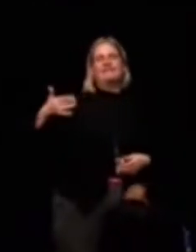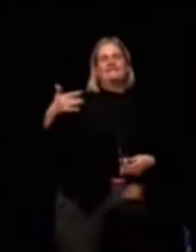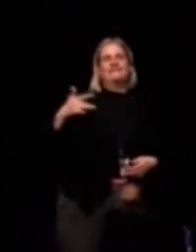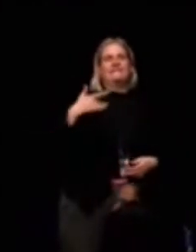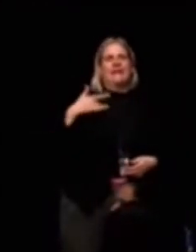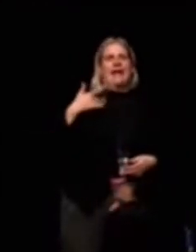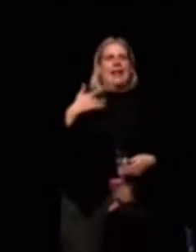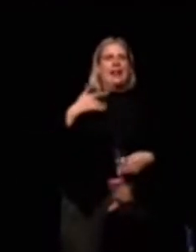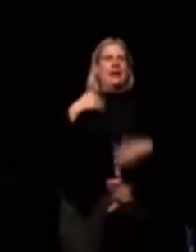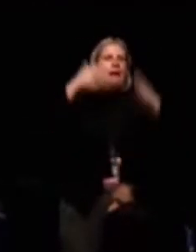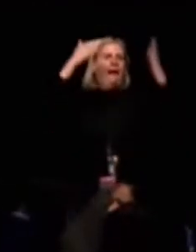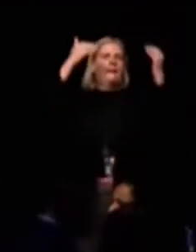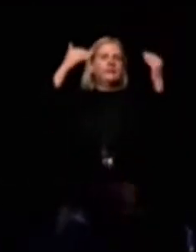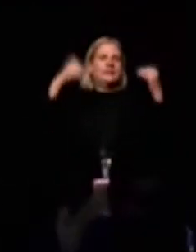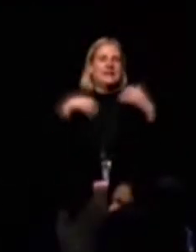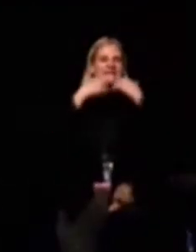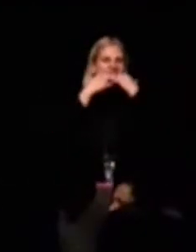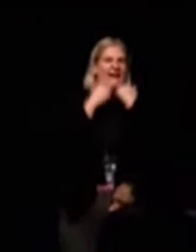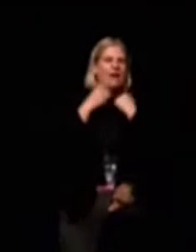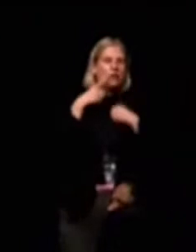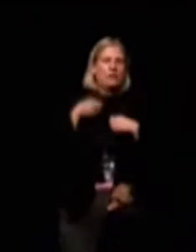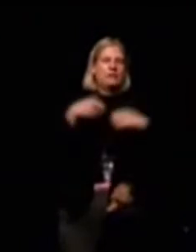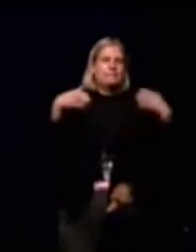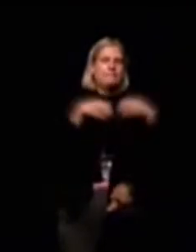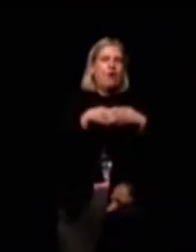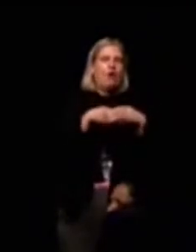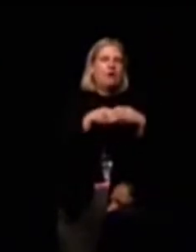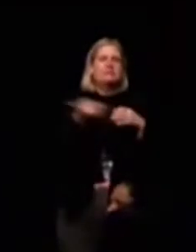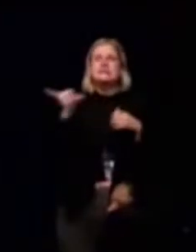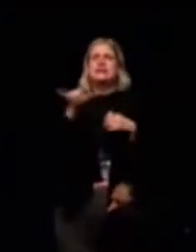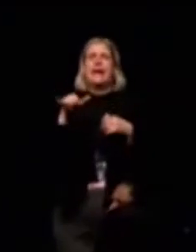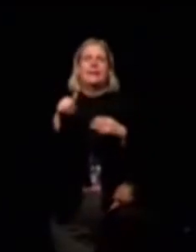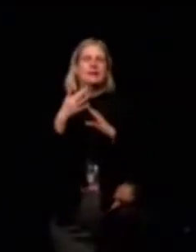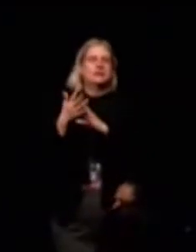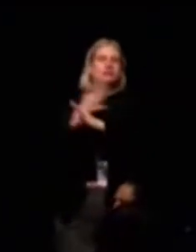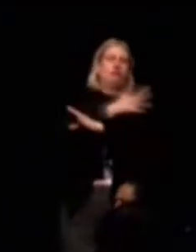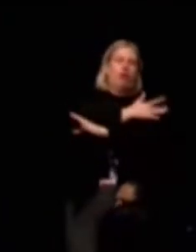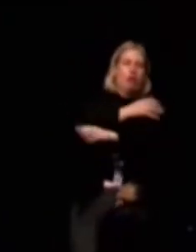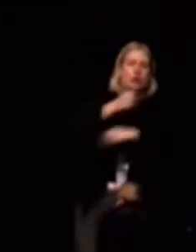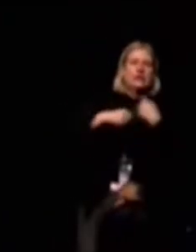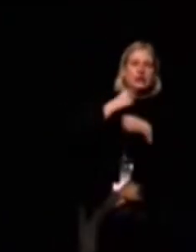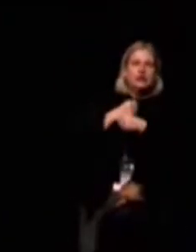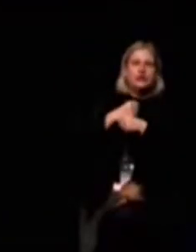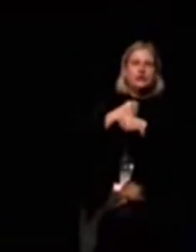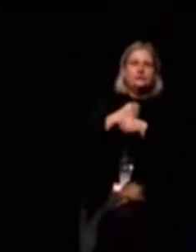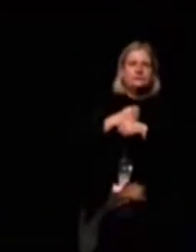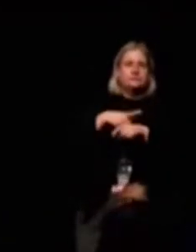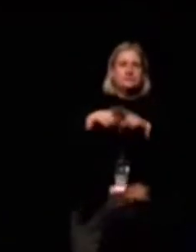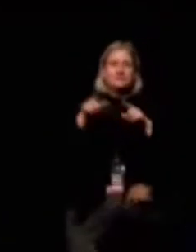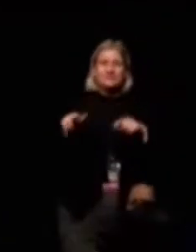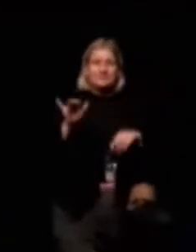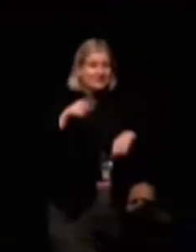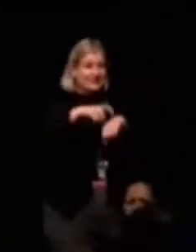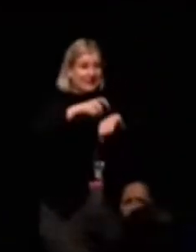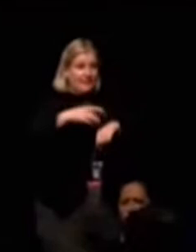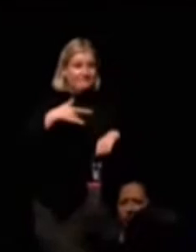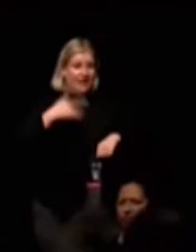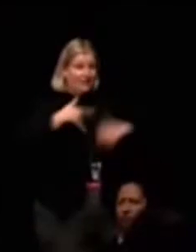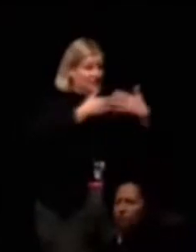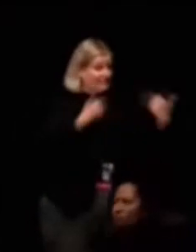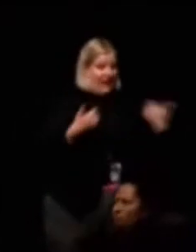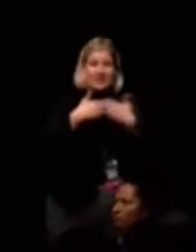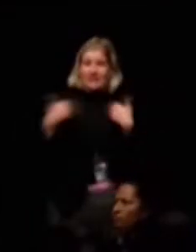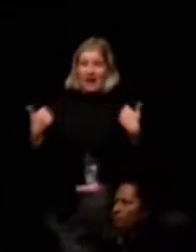in our values that our party stands for, same as I did in those early years. Because out of those divided times, that time